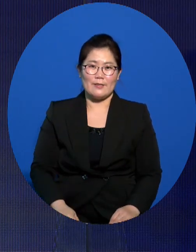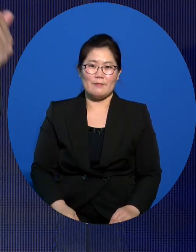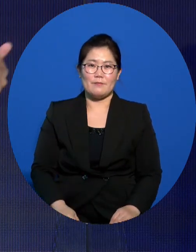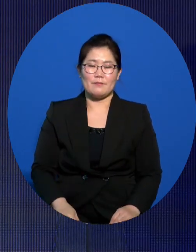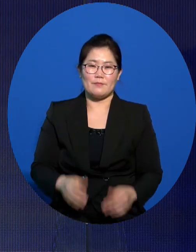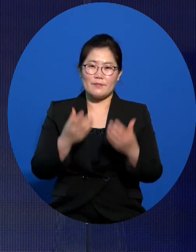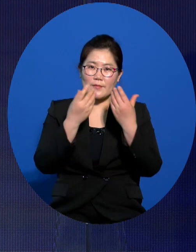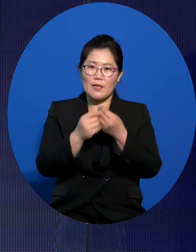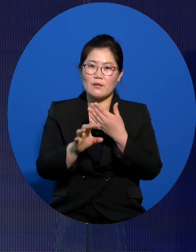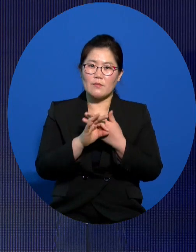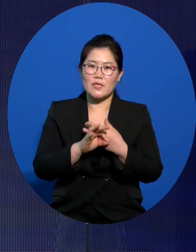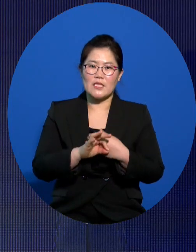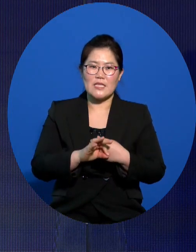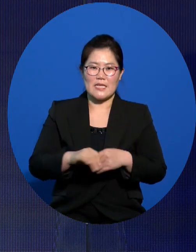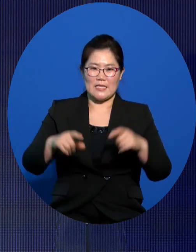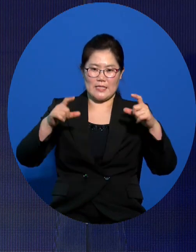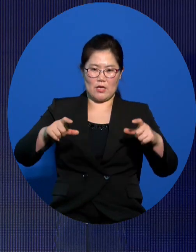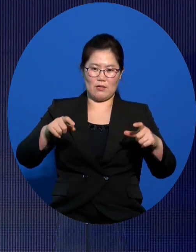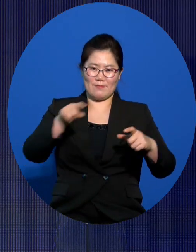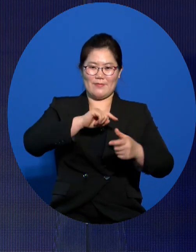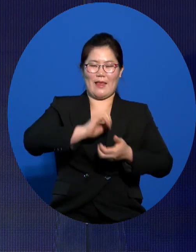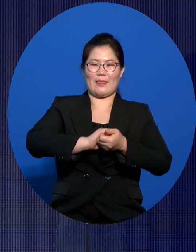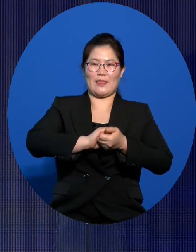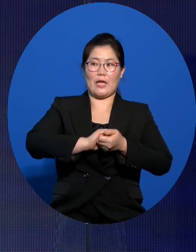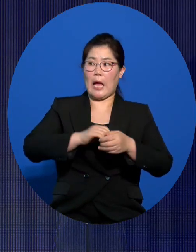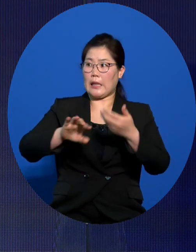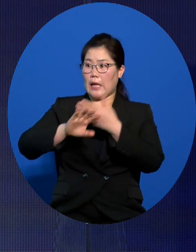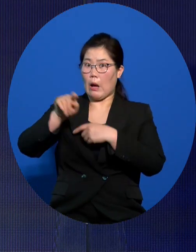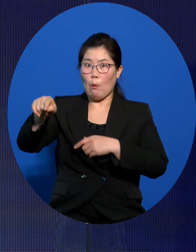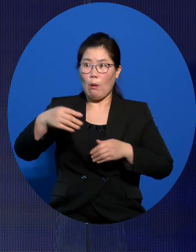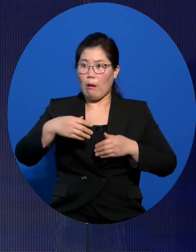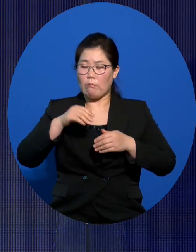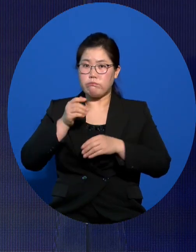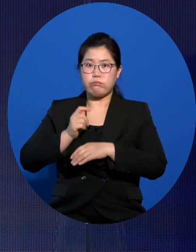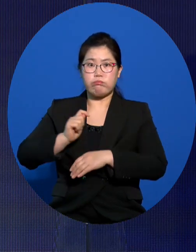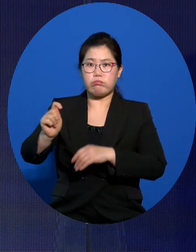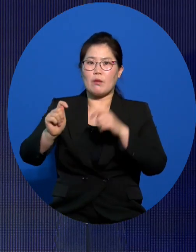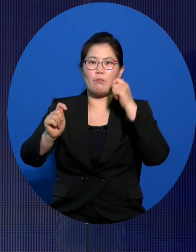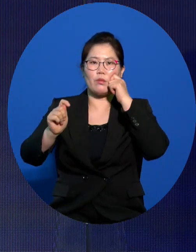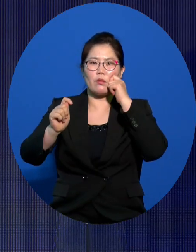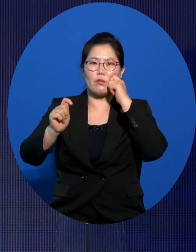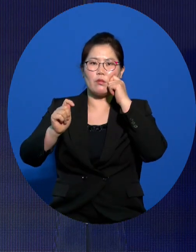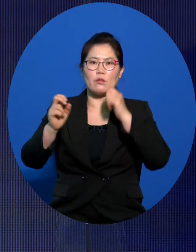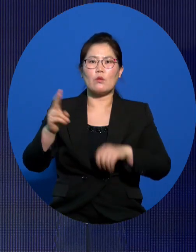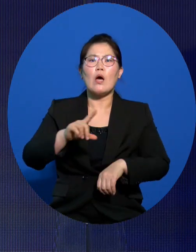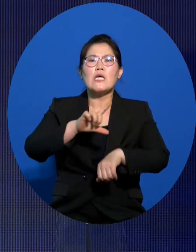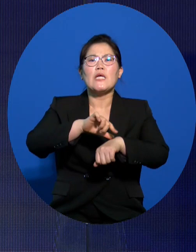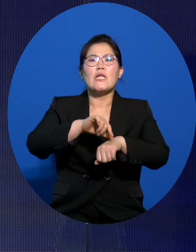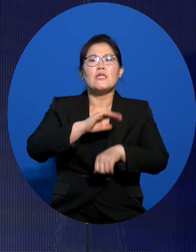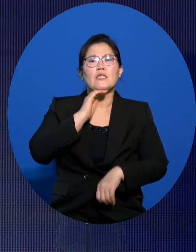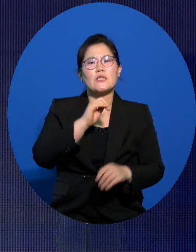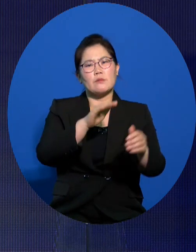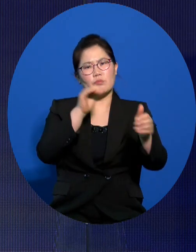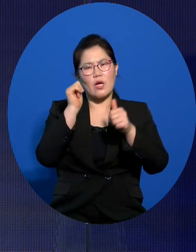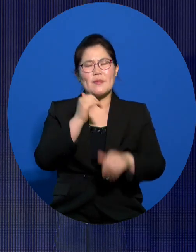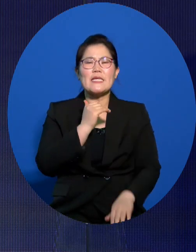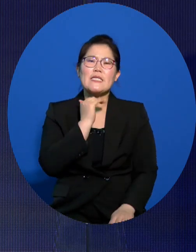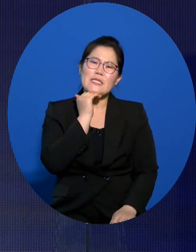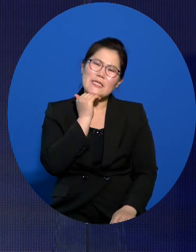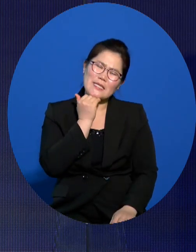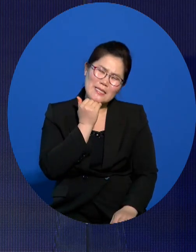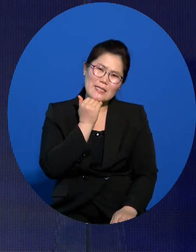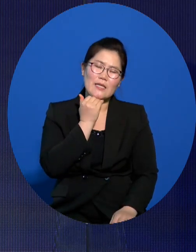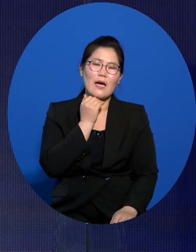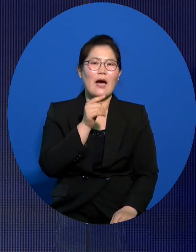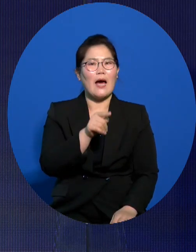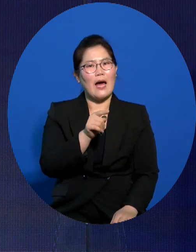you probably know well that there are some limitations in terms of using these services. For example,